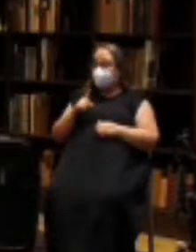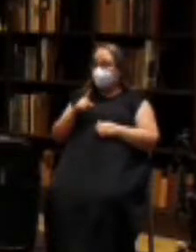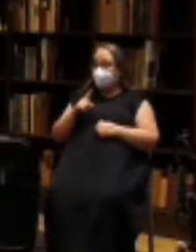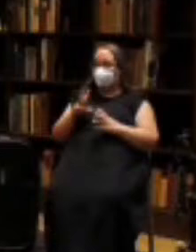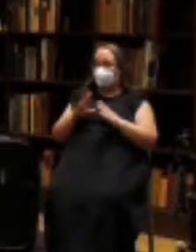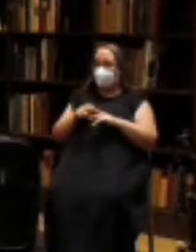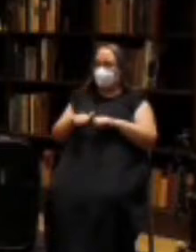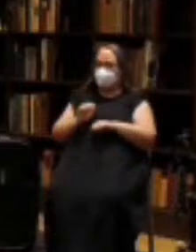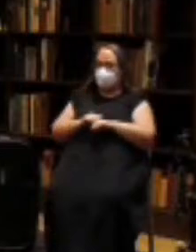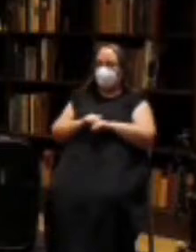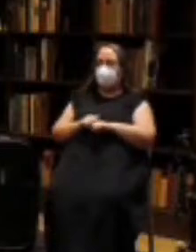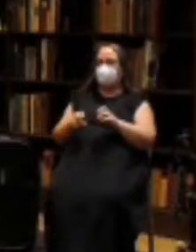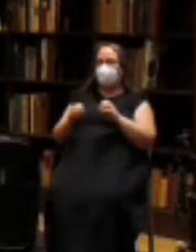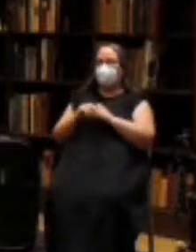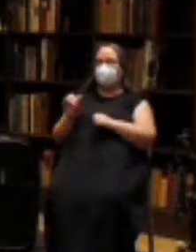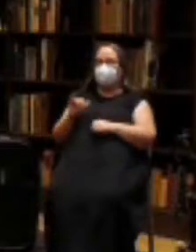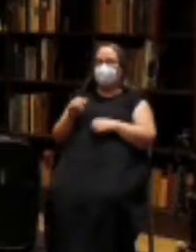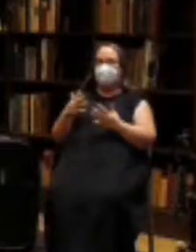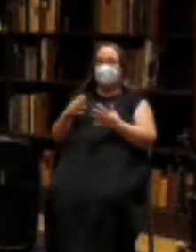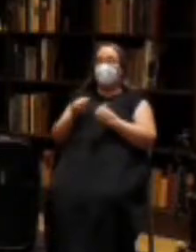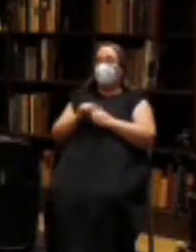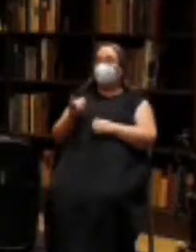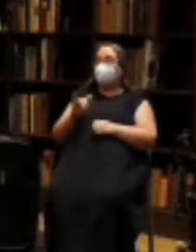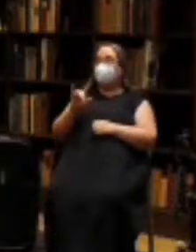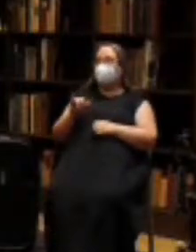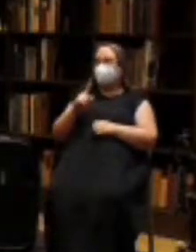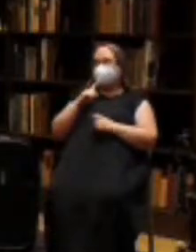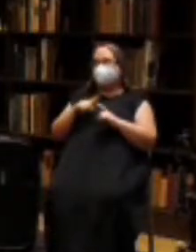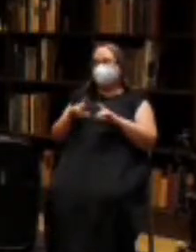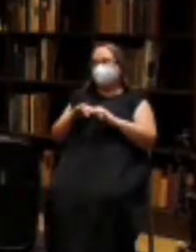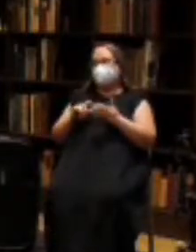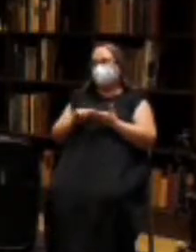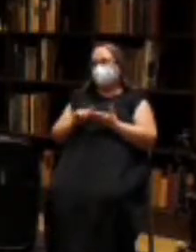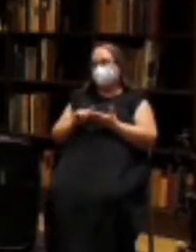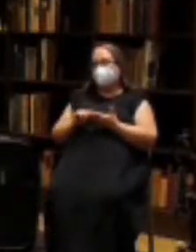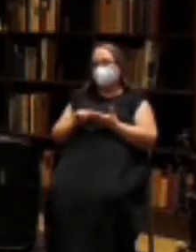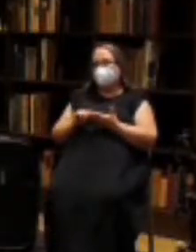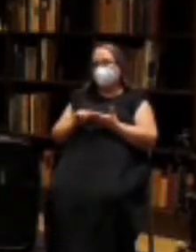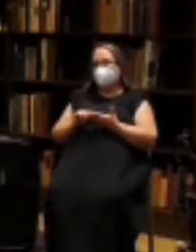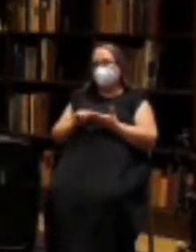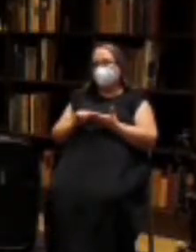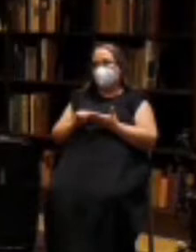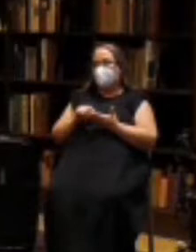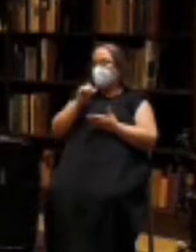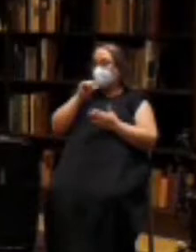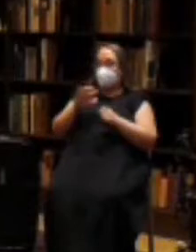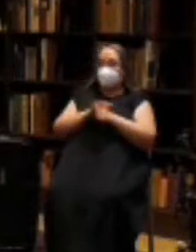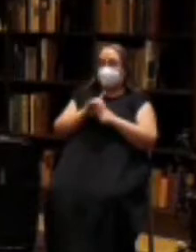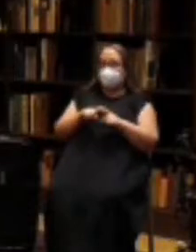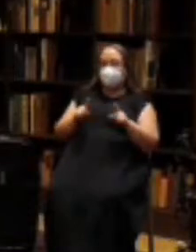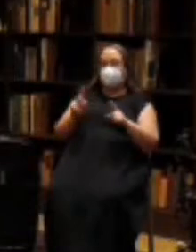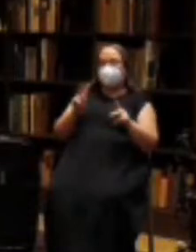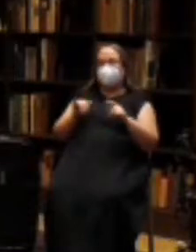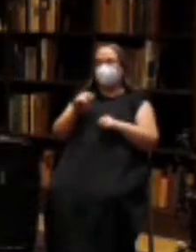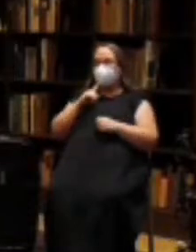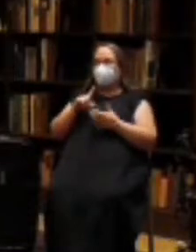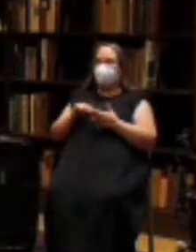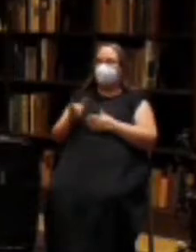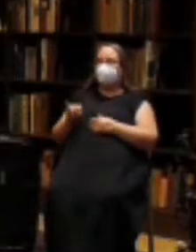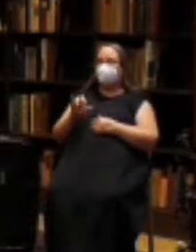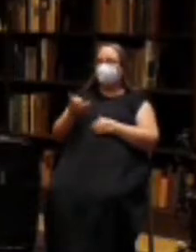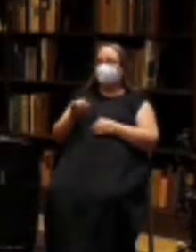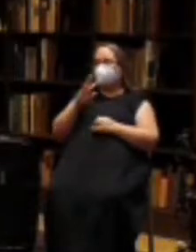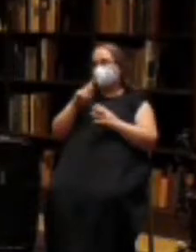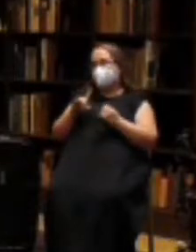more solid, more like, so with Chicory, which is different than a newspaper, although not entirely different, people who are published in Chicory